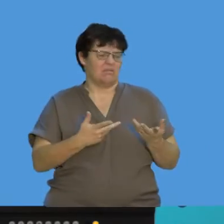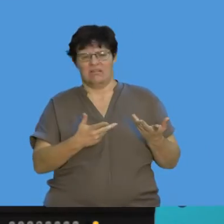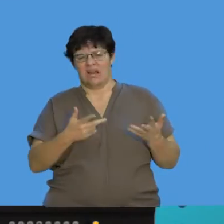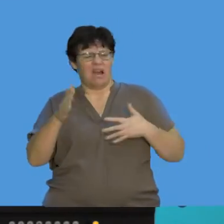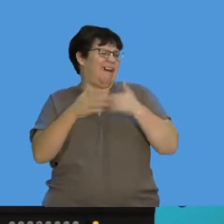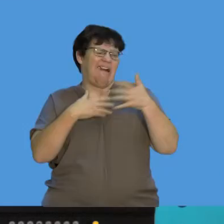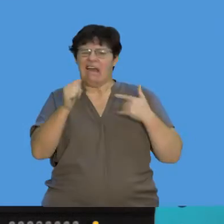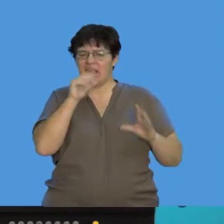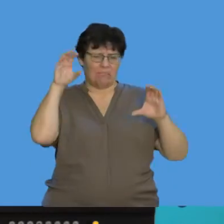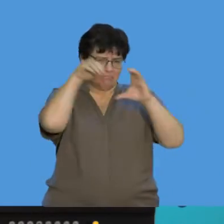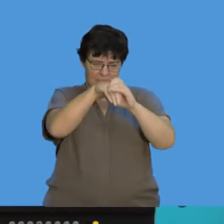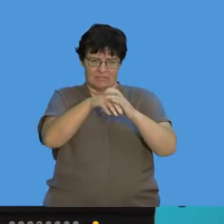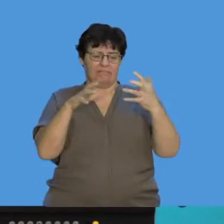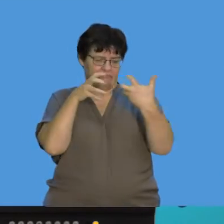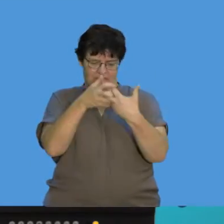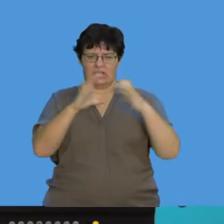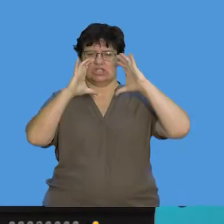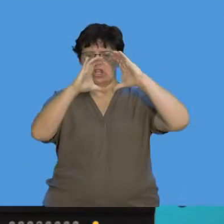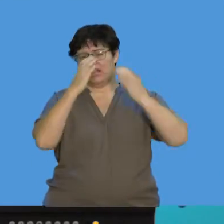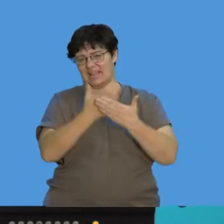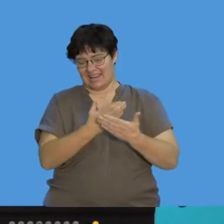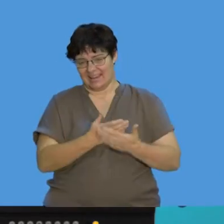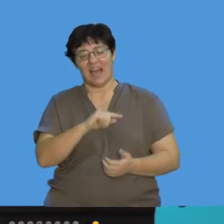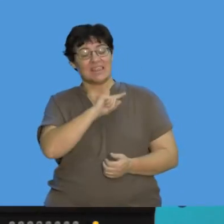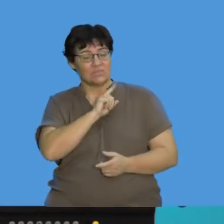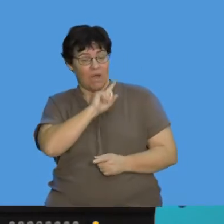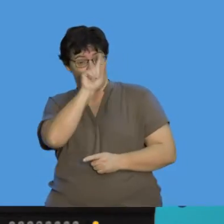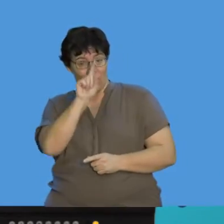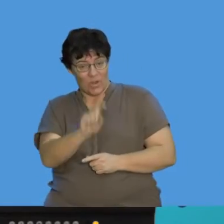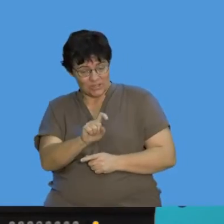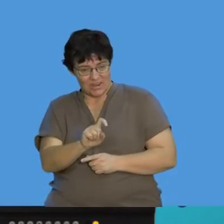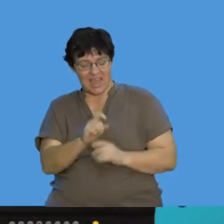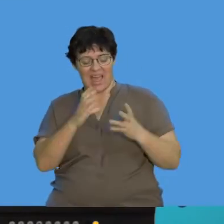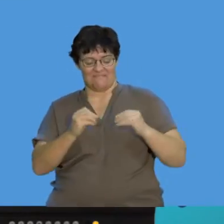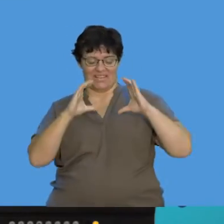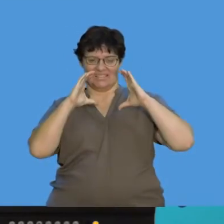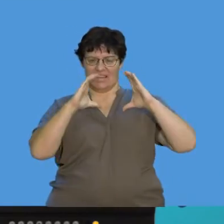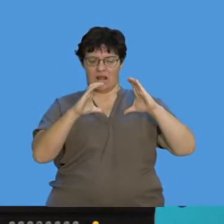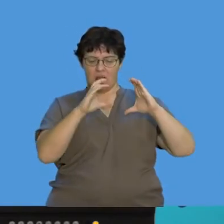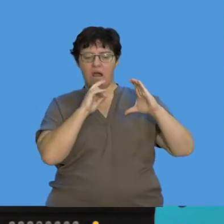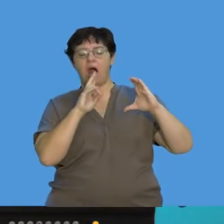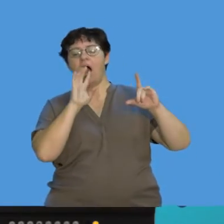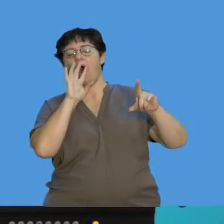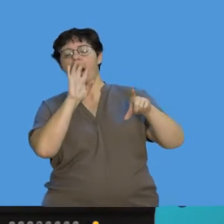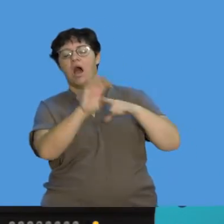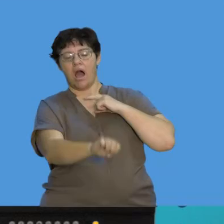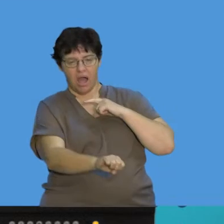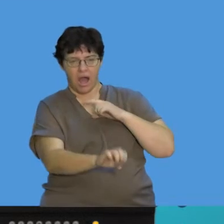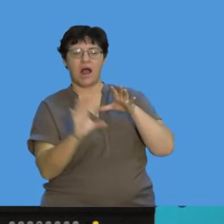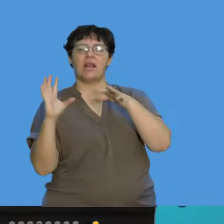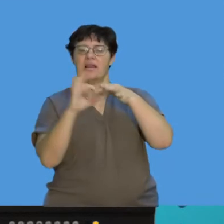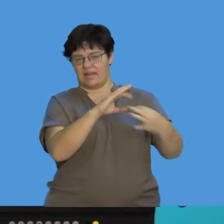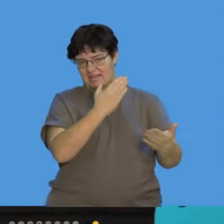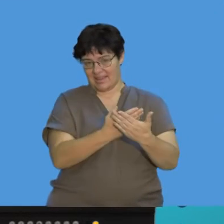polygon. So that's why I'm just trying to now use a question that has a circle for you just to see that they can be